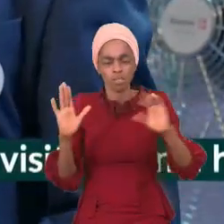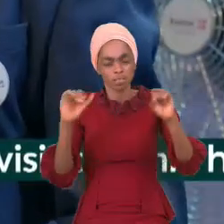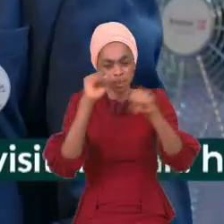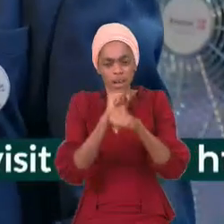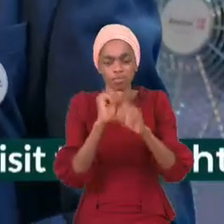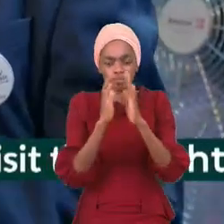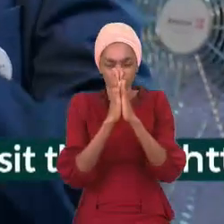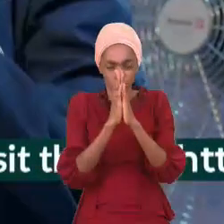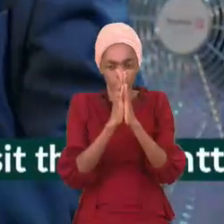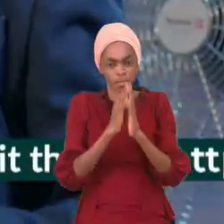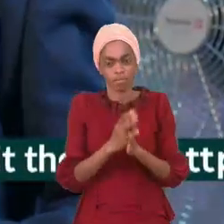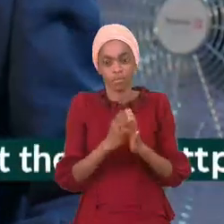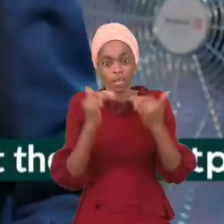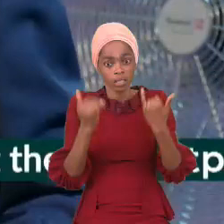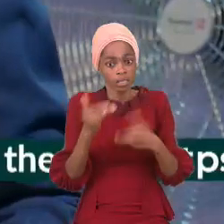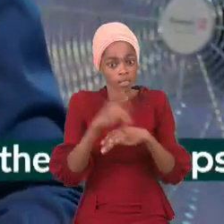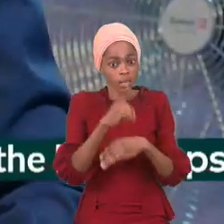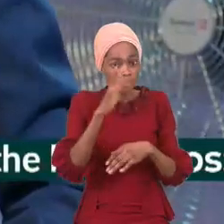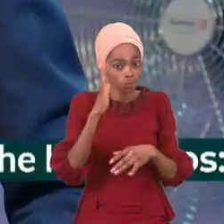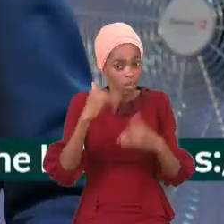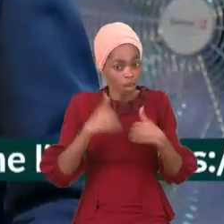because tonight you'll have your testimony.